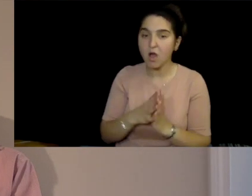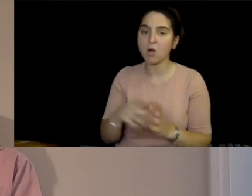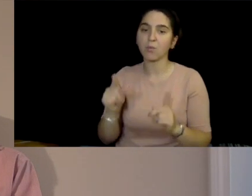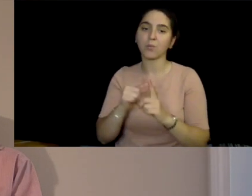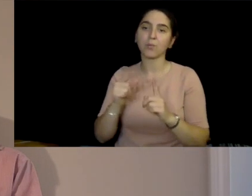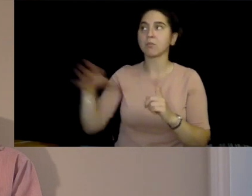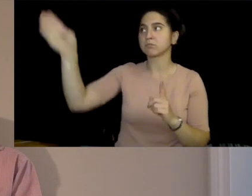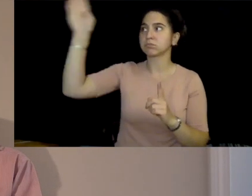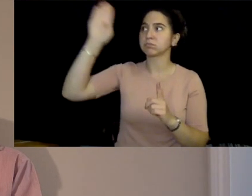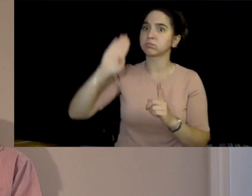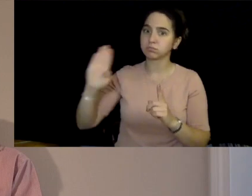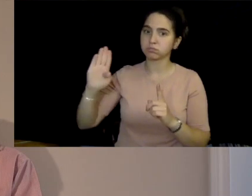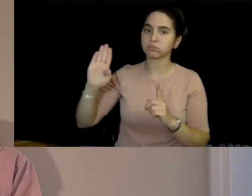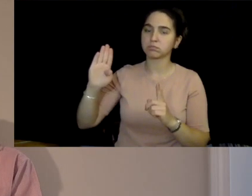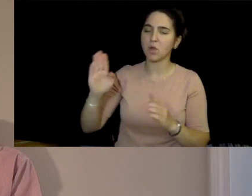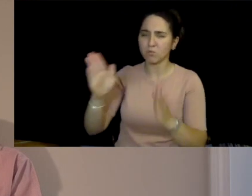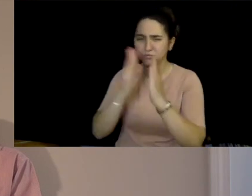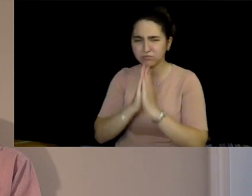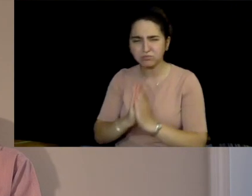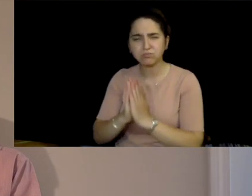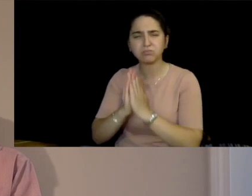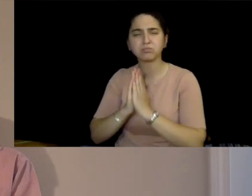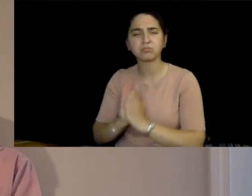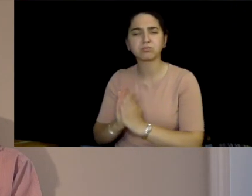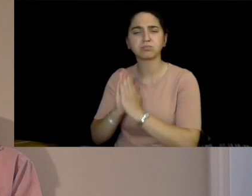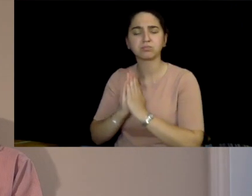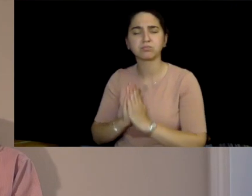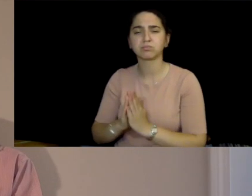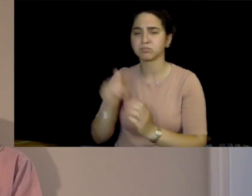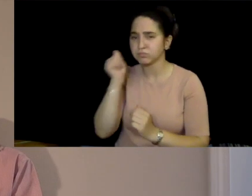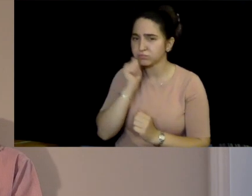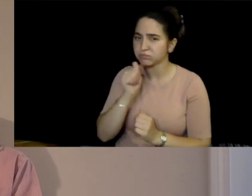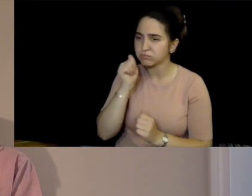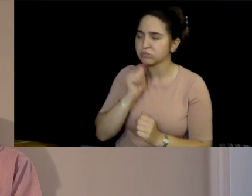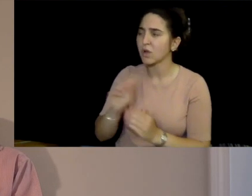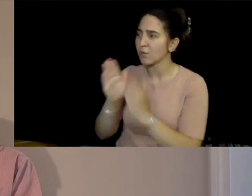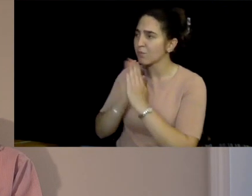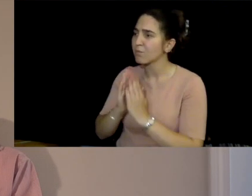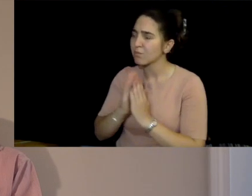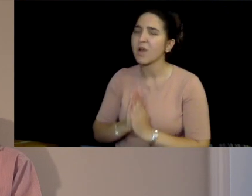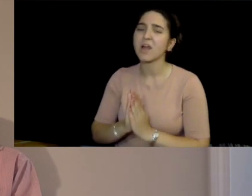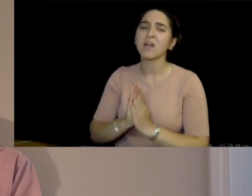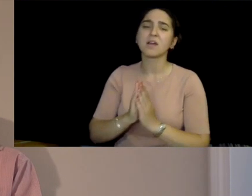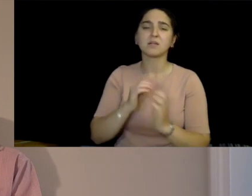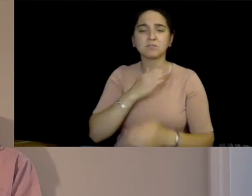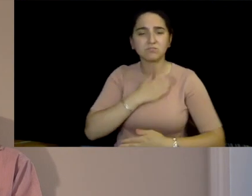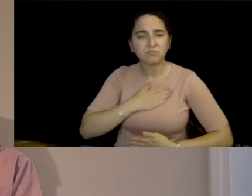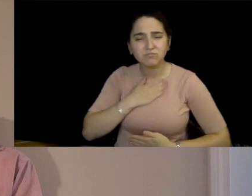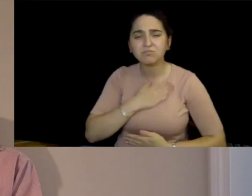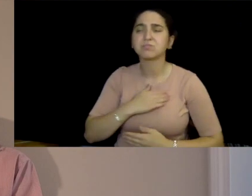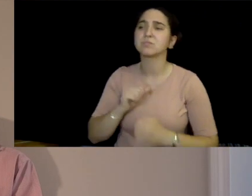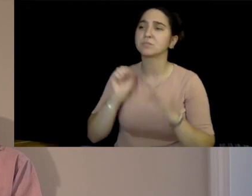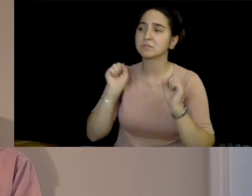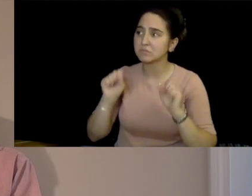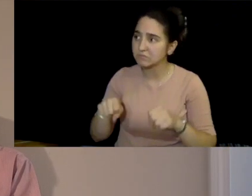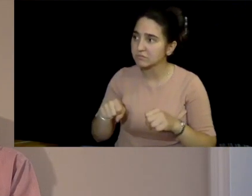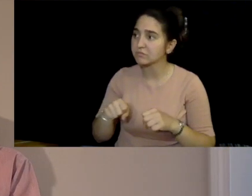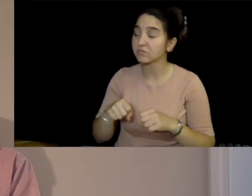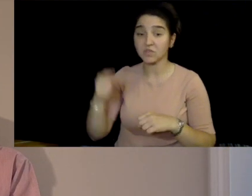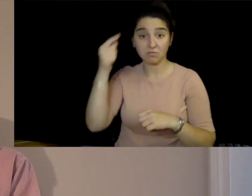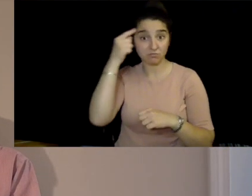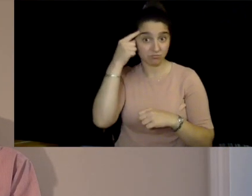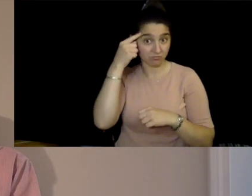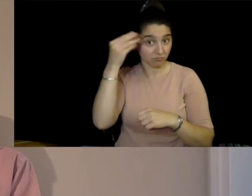all occasions, with all kinds of prayers and requests. With this in mind, be